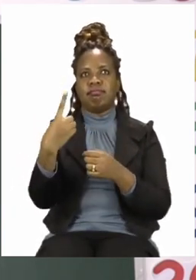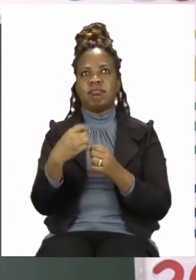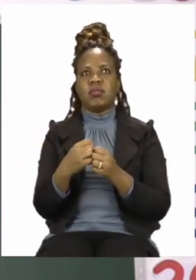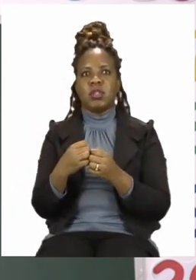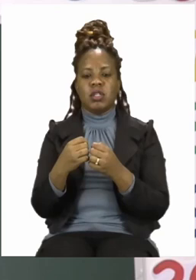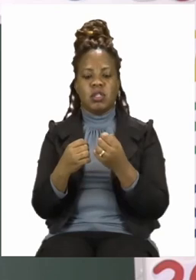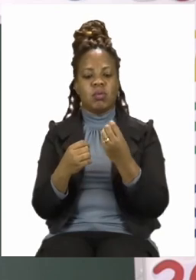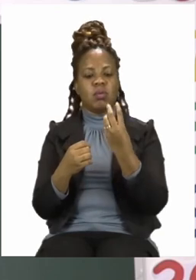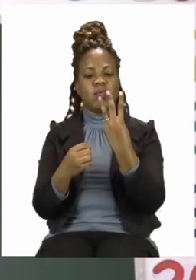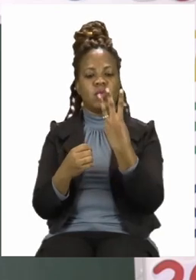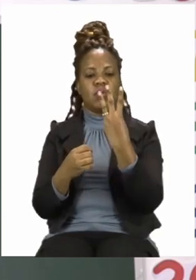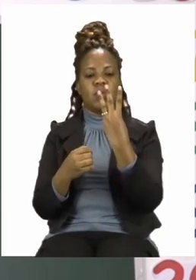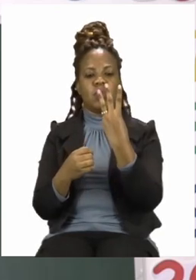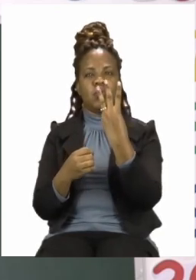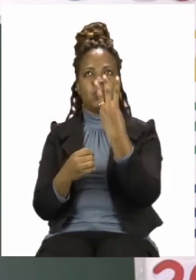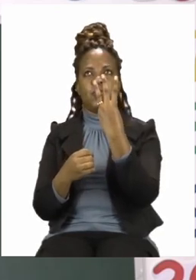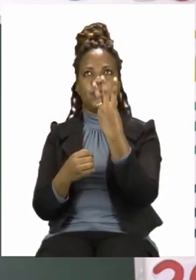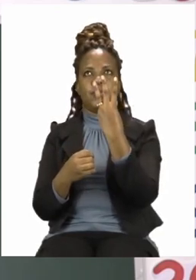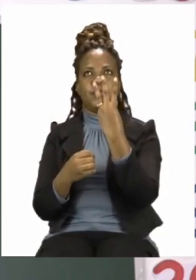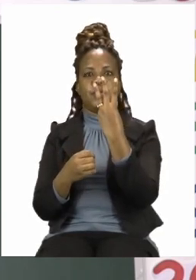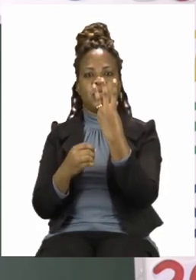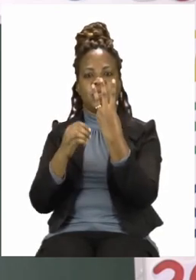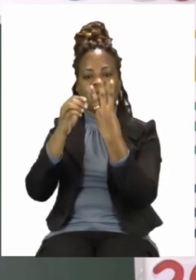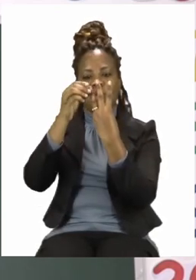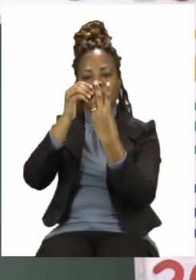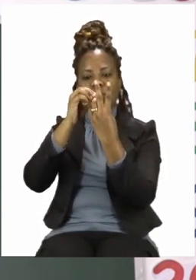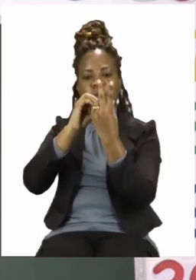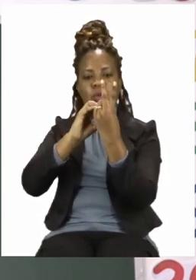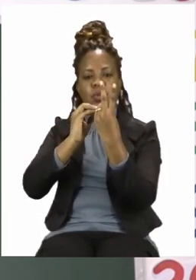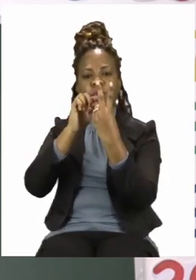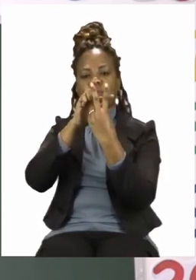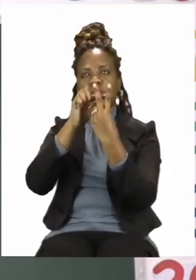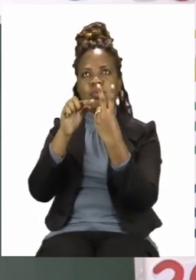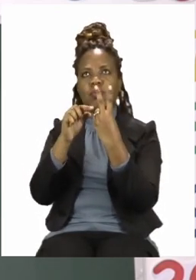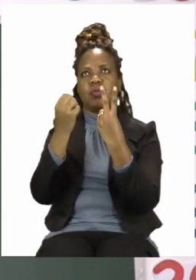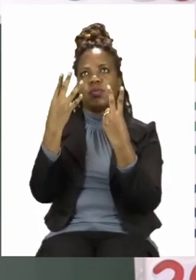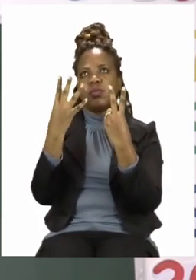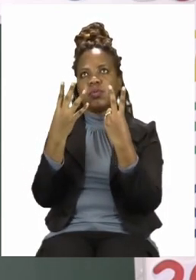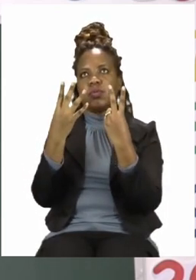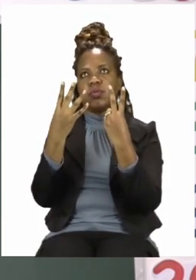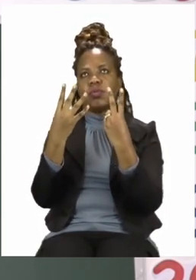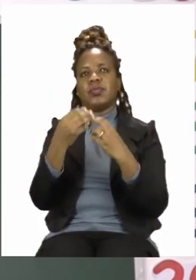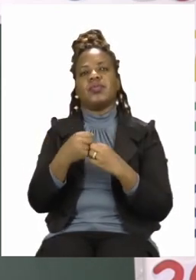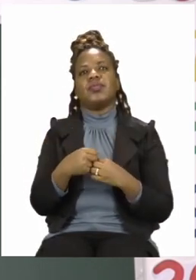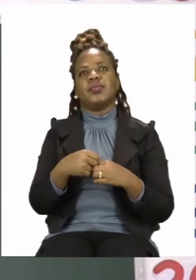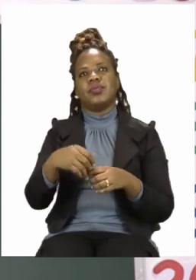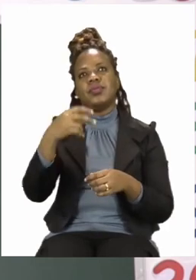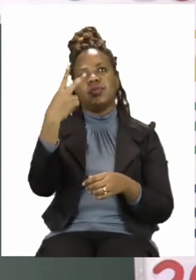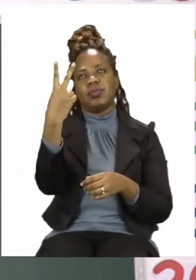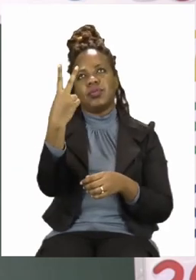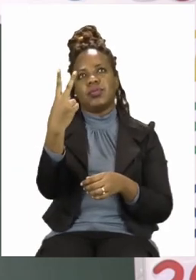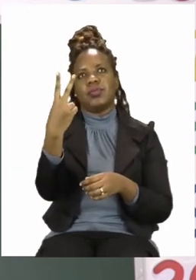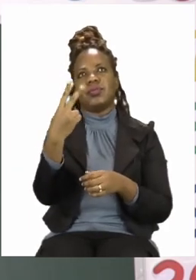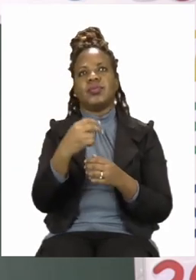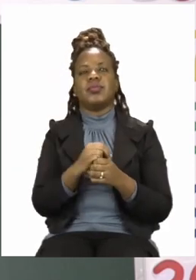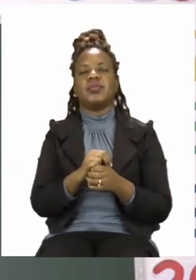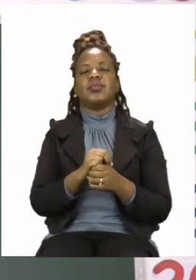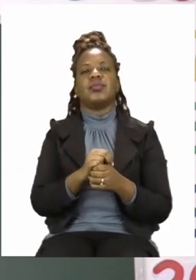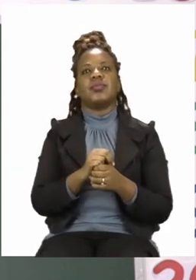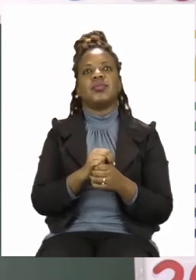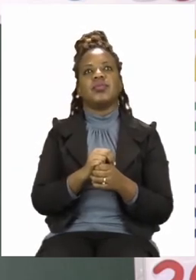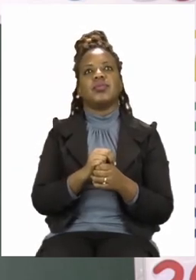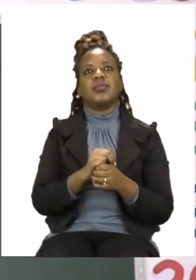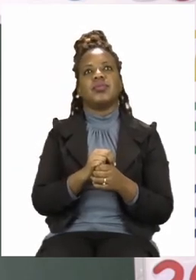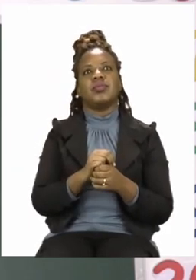we are going to take away 1. That means our answer is 20